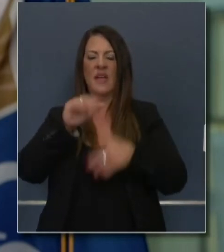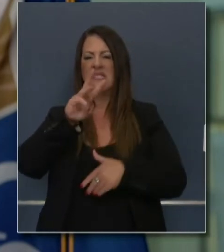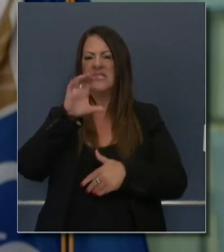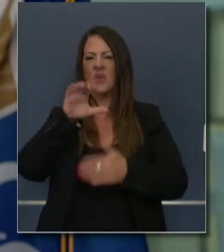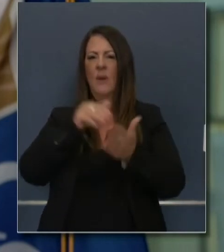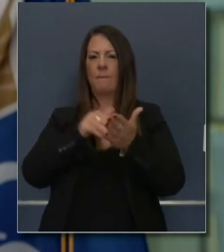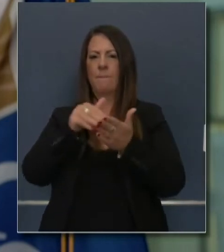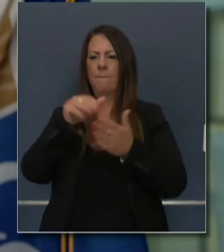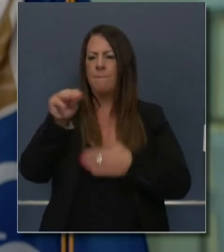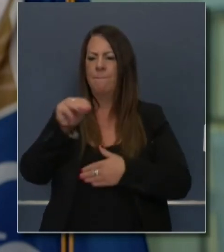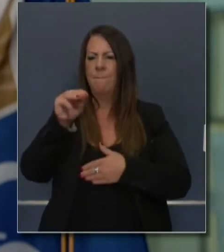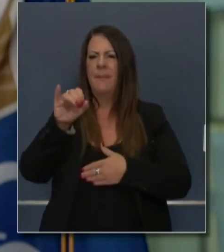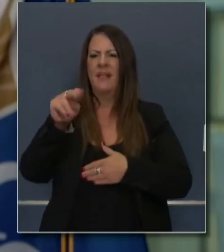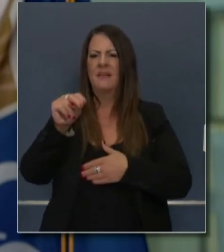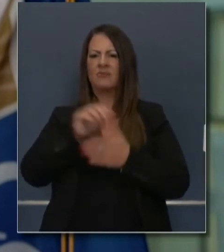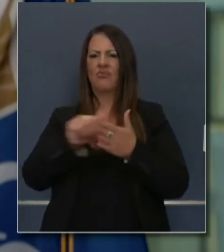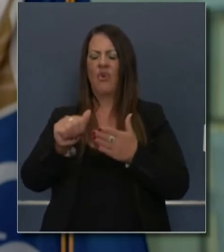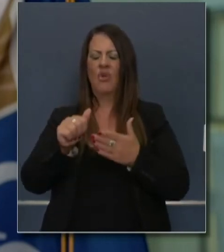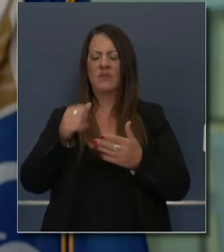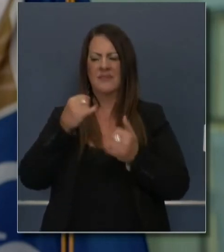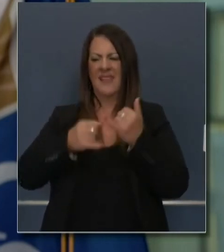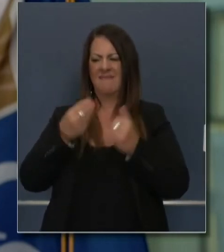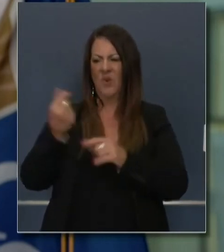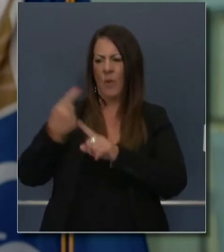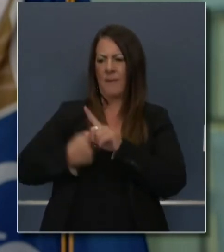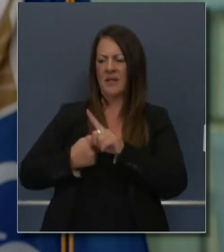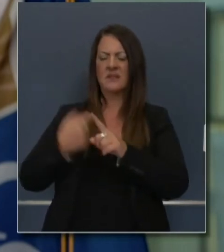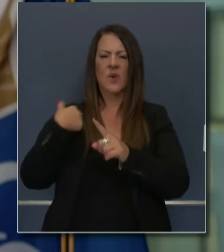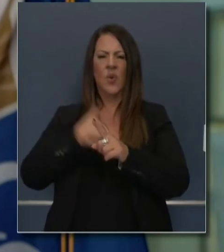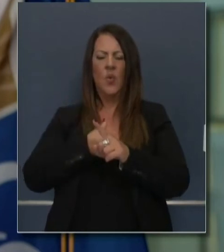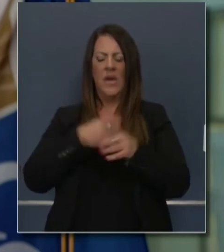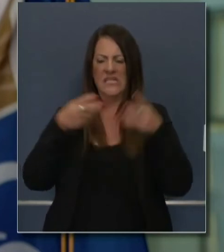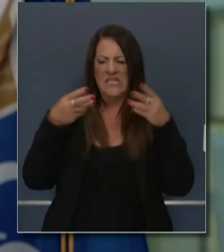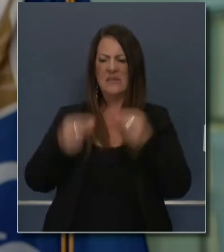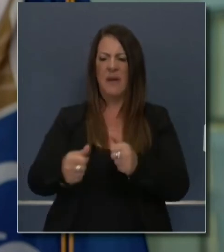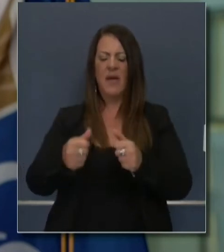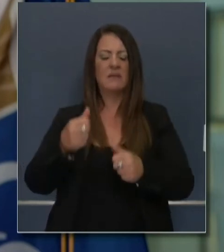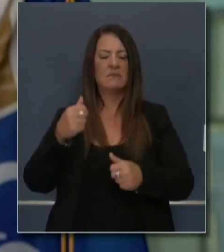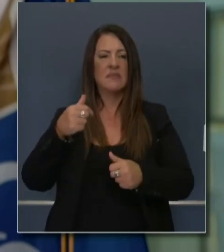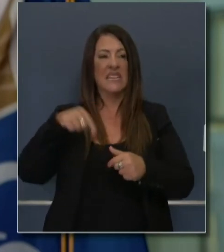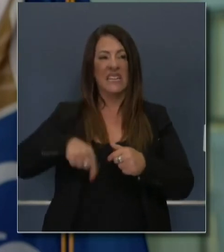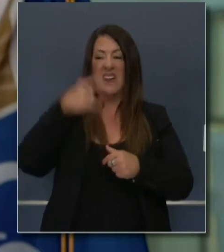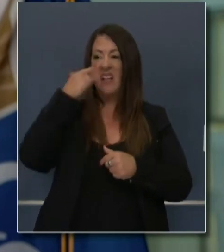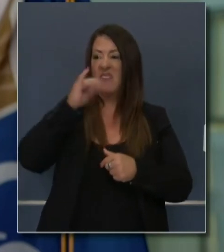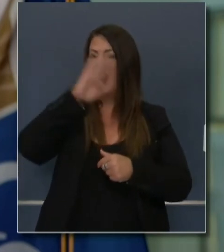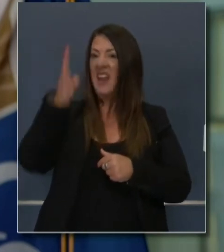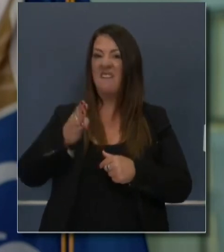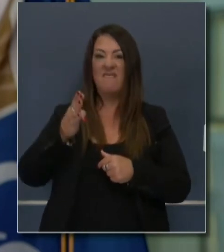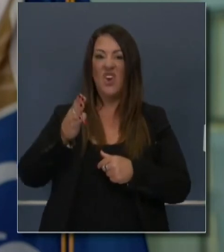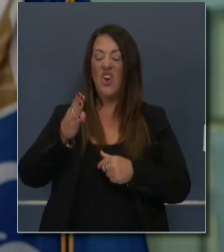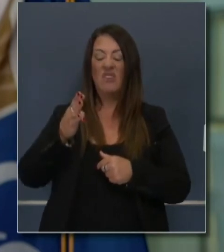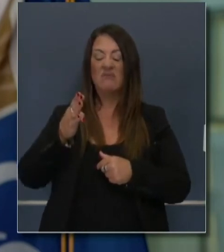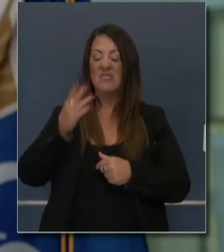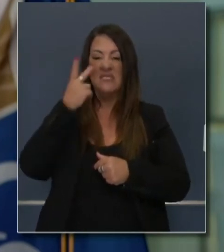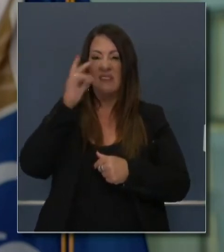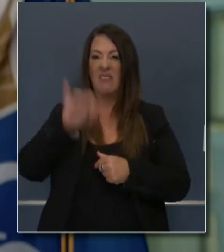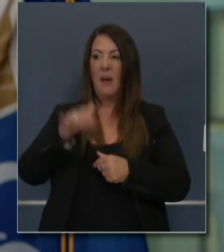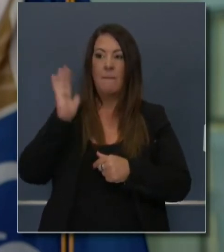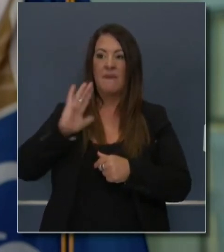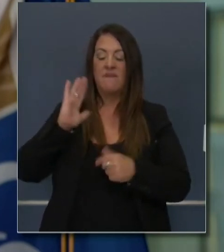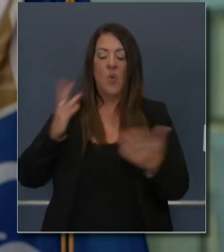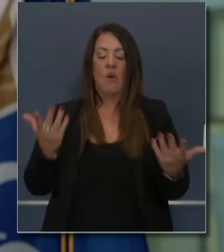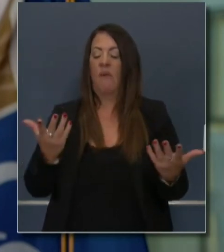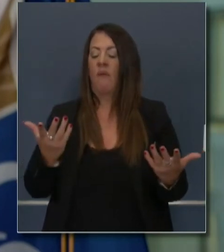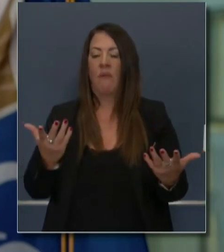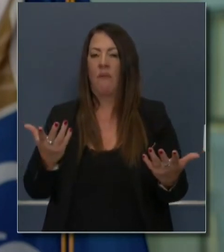million overnight, just in a few months in this space. That's something we've never seen in the state's history. And so I think that could prove